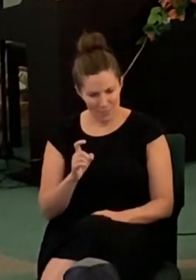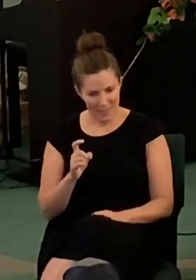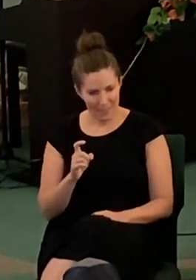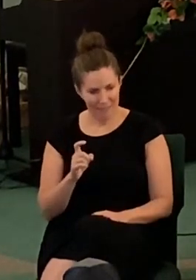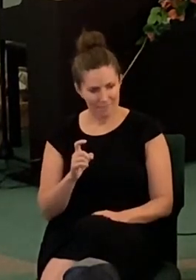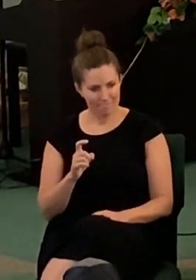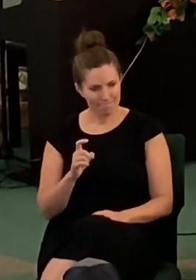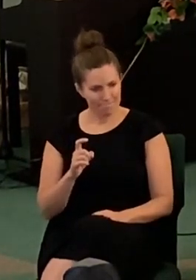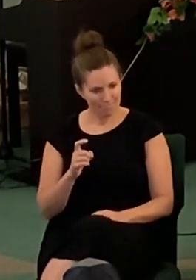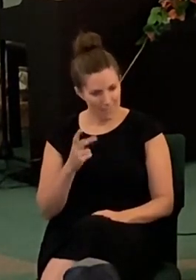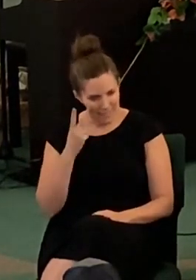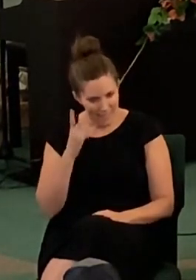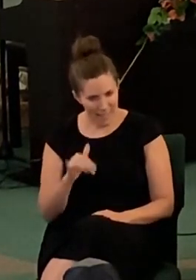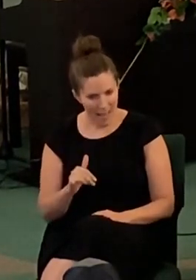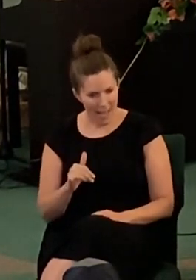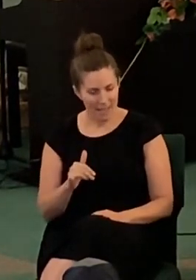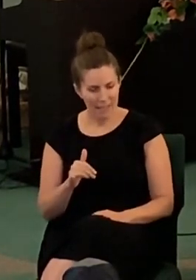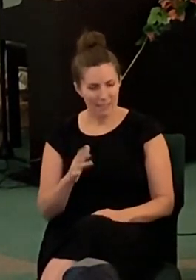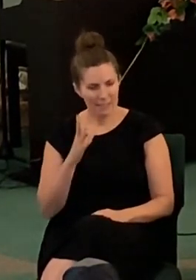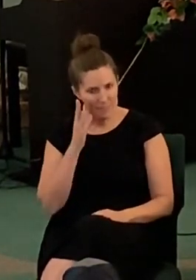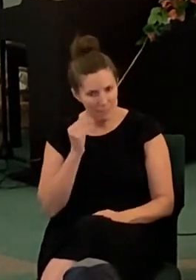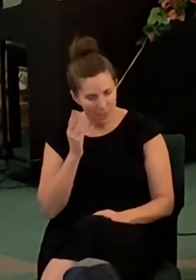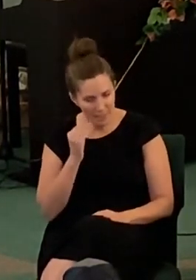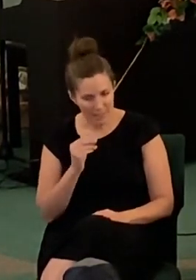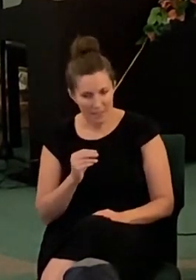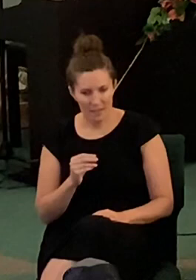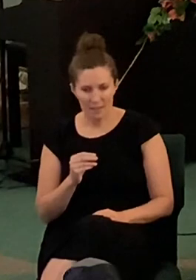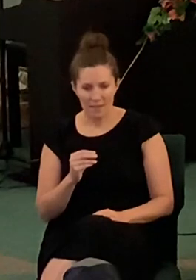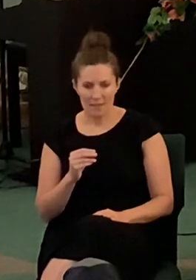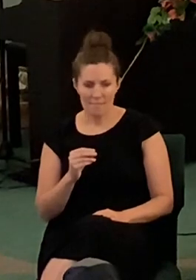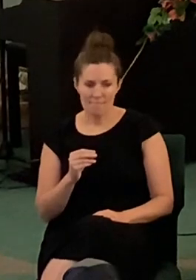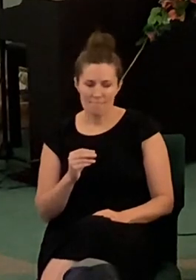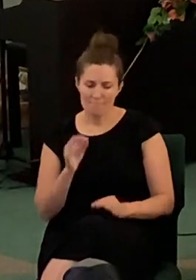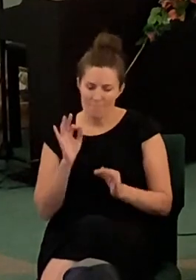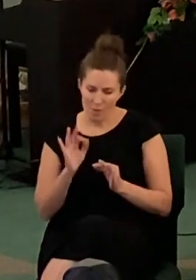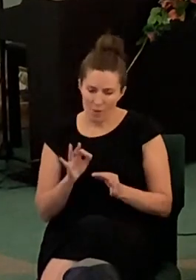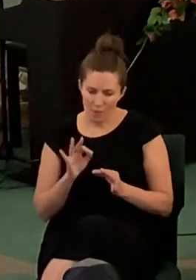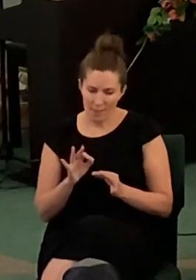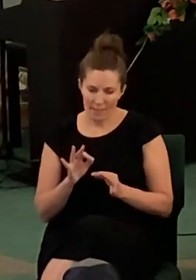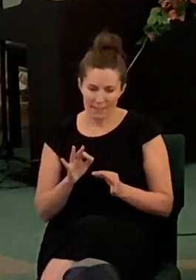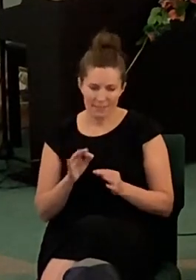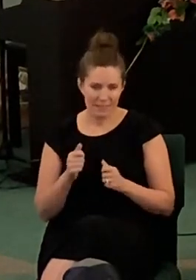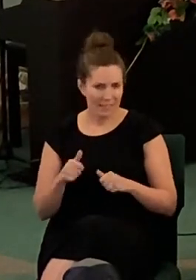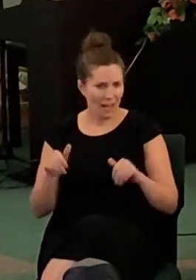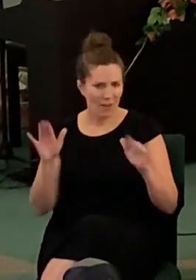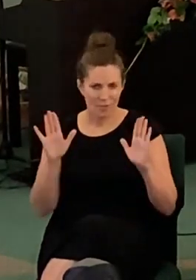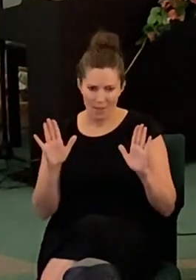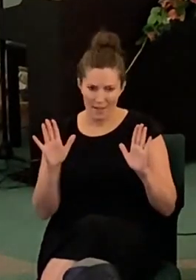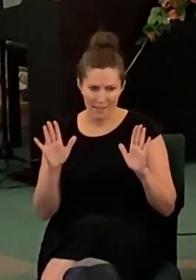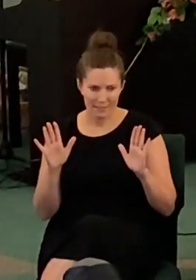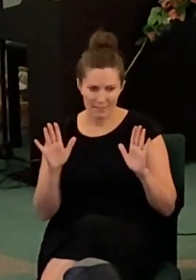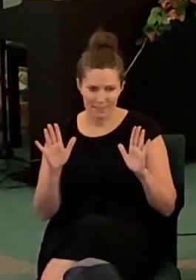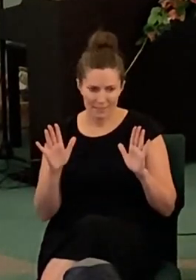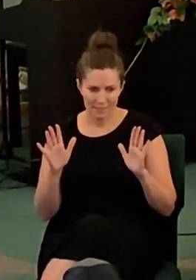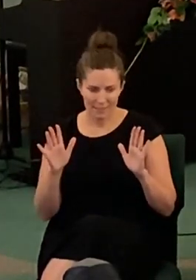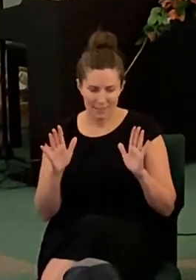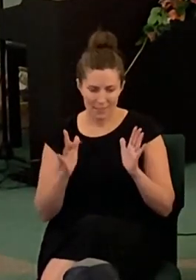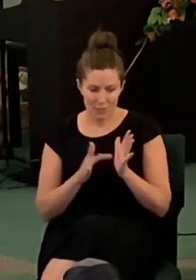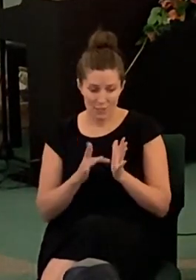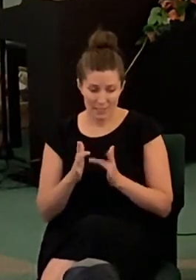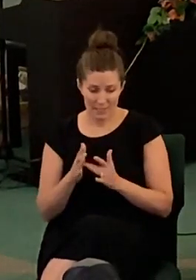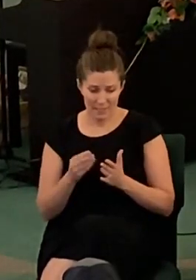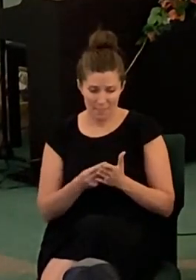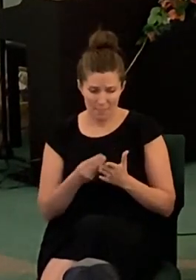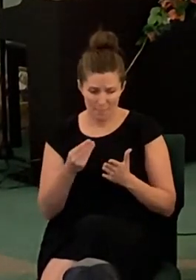pursuit of holiness. It's marked by a perfect sacrifice that Jesus gave to get us into the family.